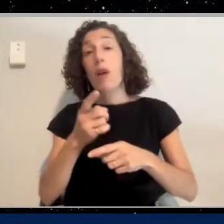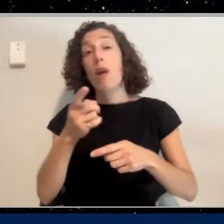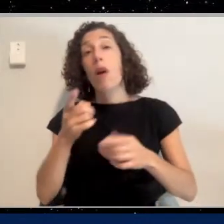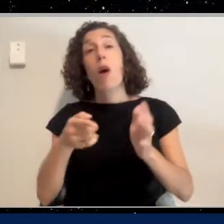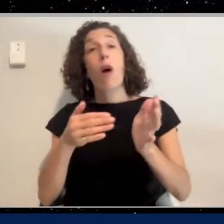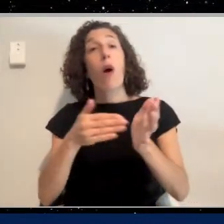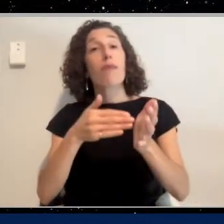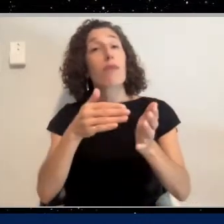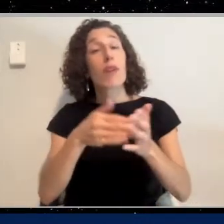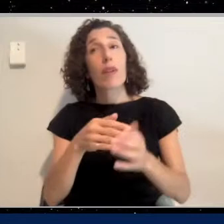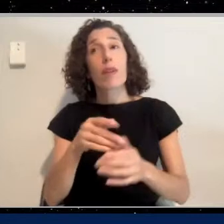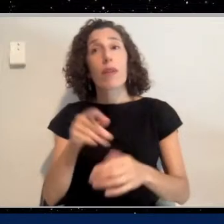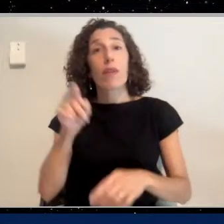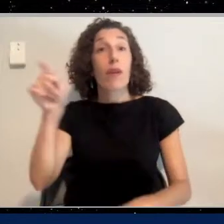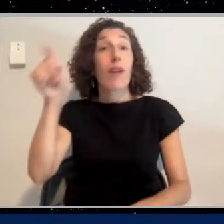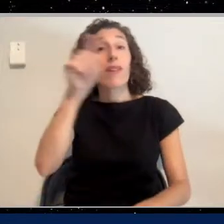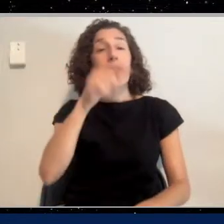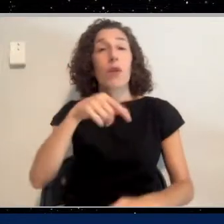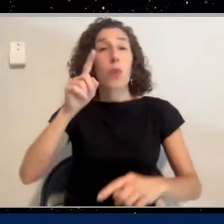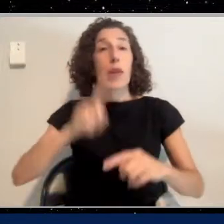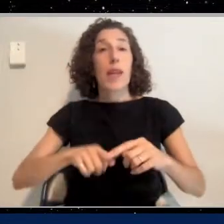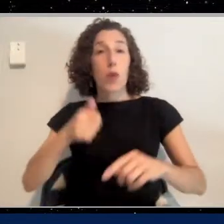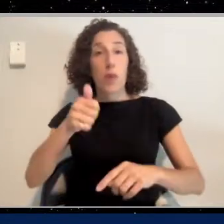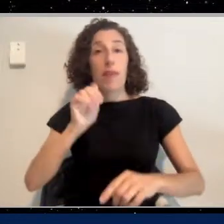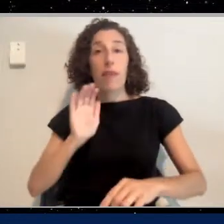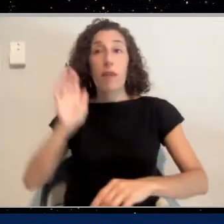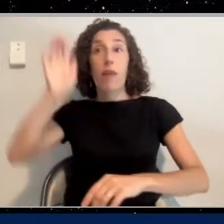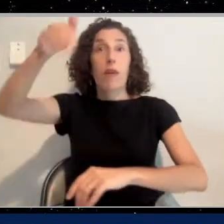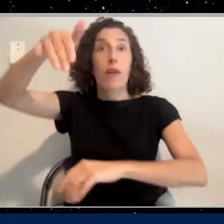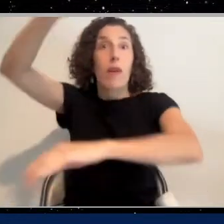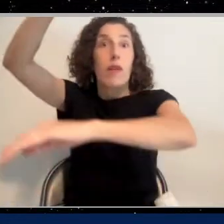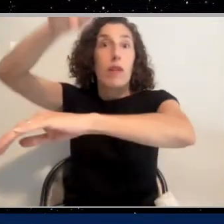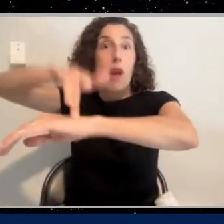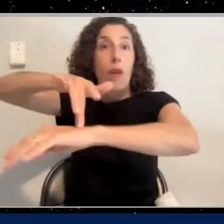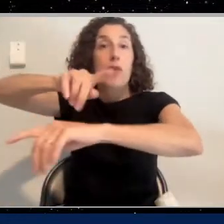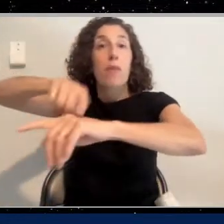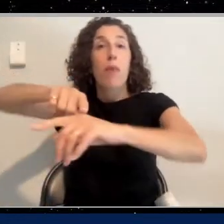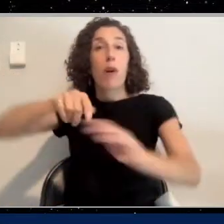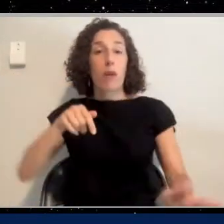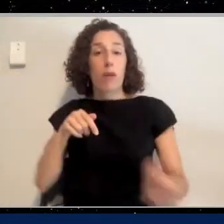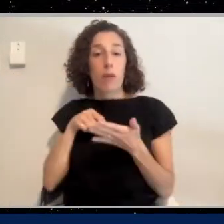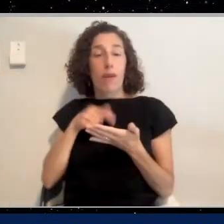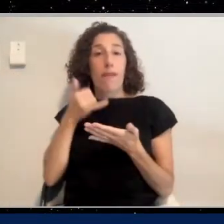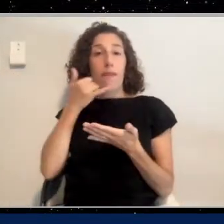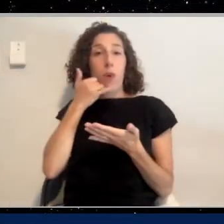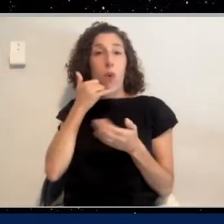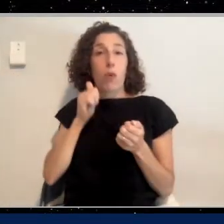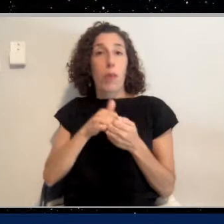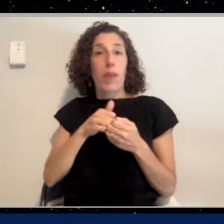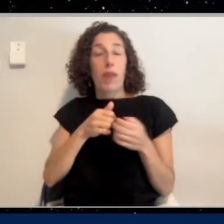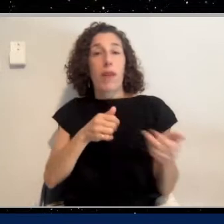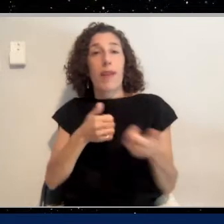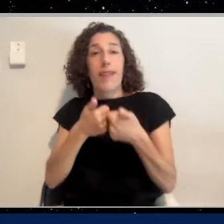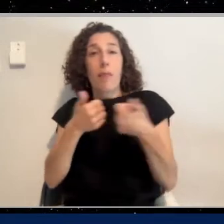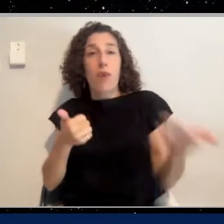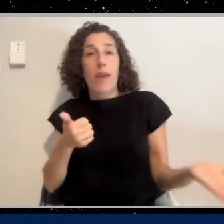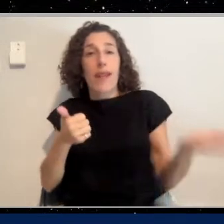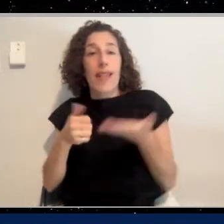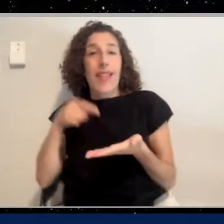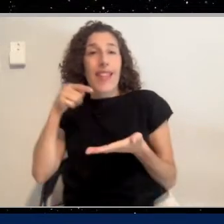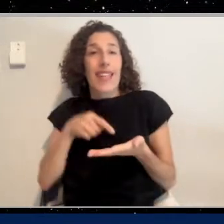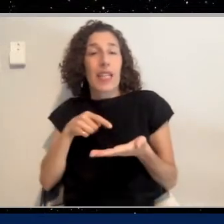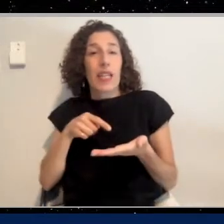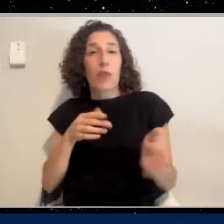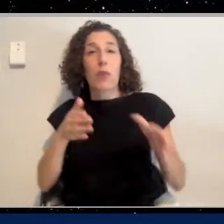that 3D raised line, which is great. So it's not always something that's like, I guess, physically located at the exhibit. Like we may